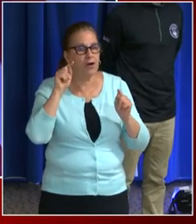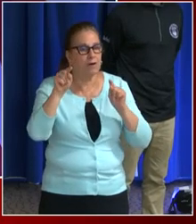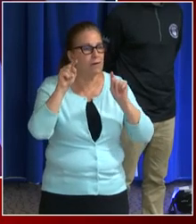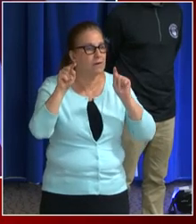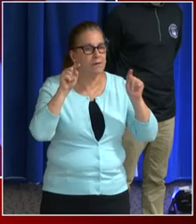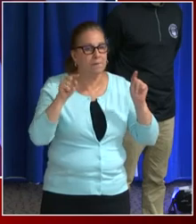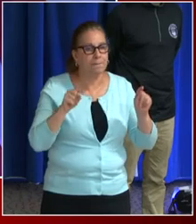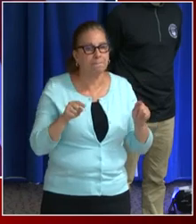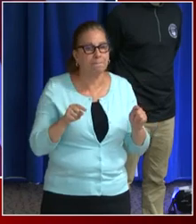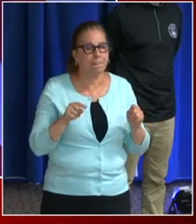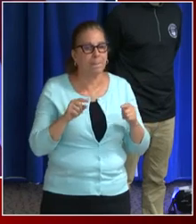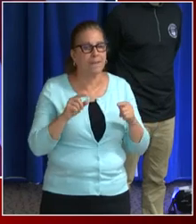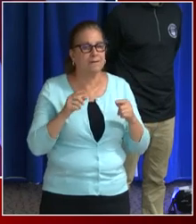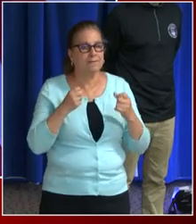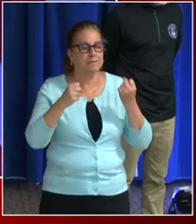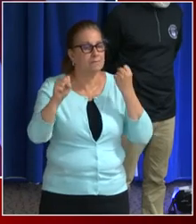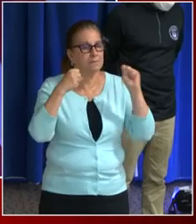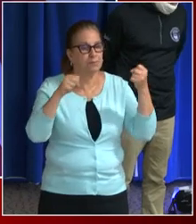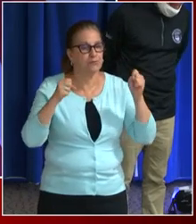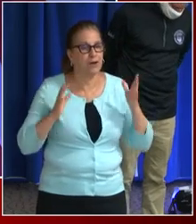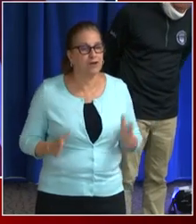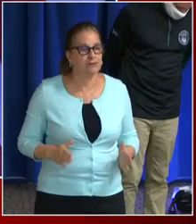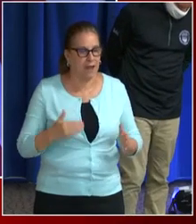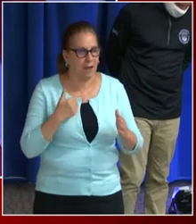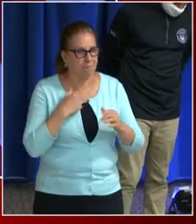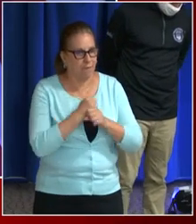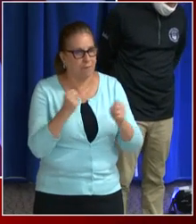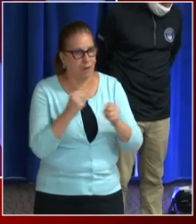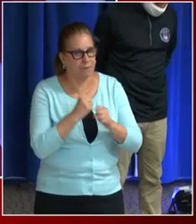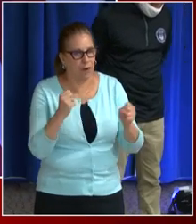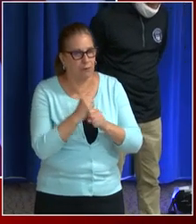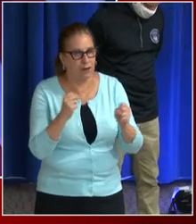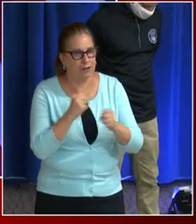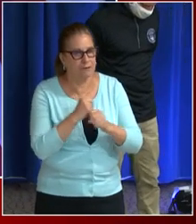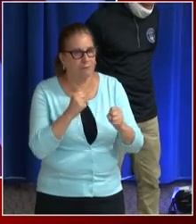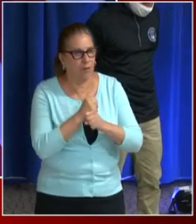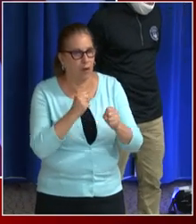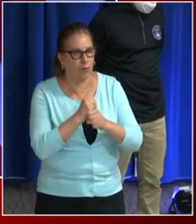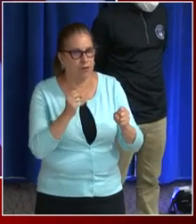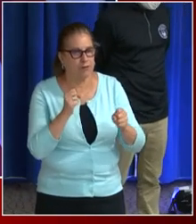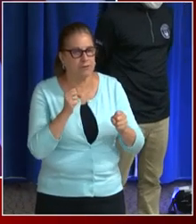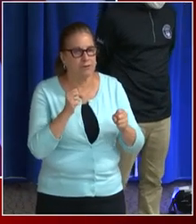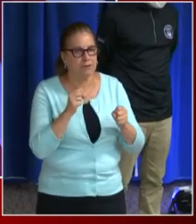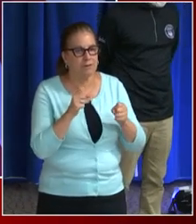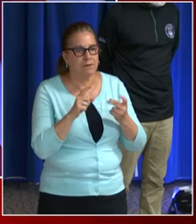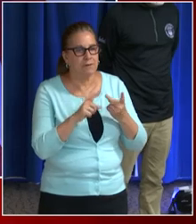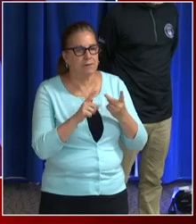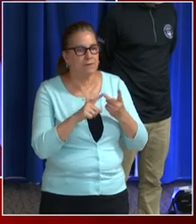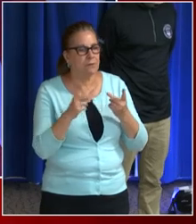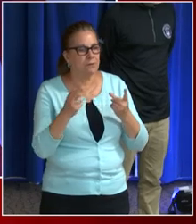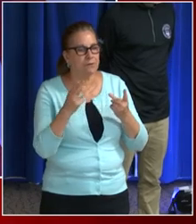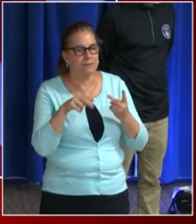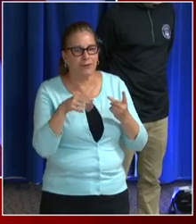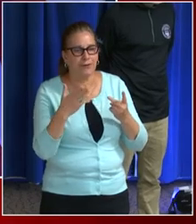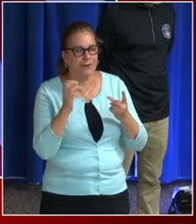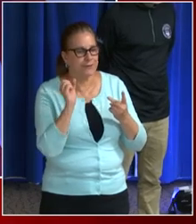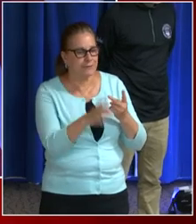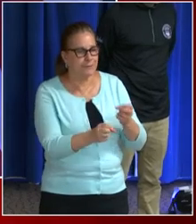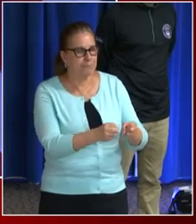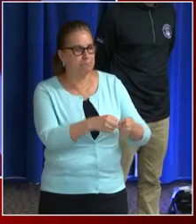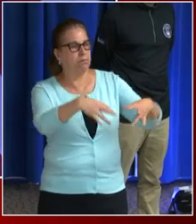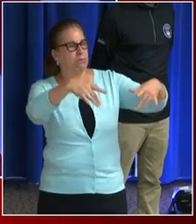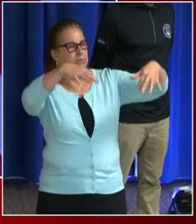demonstrators that have fireworks and other things that have been used throughout this weekend. So I